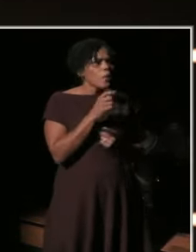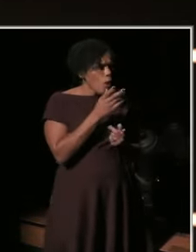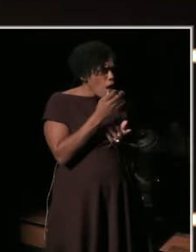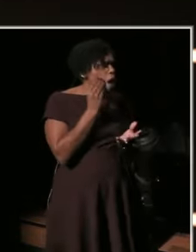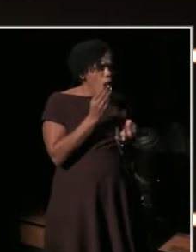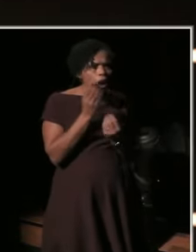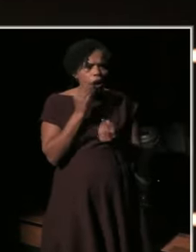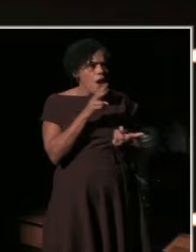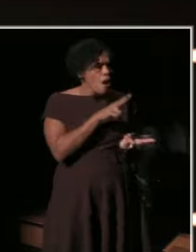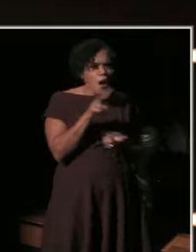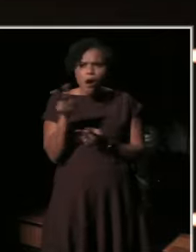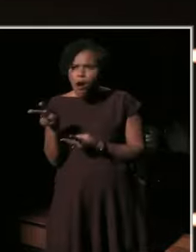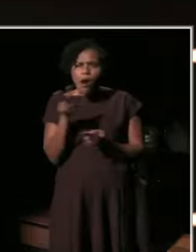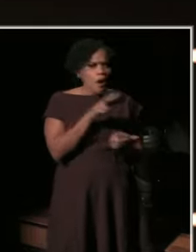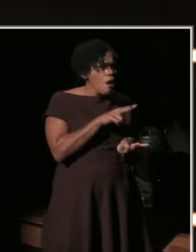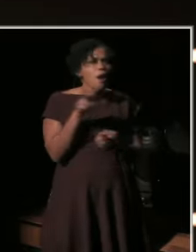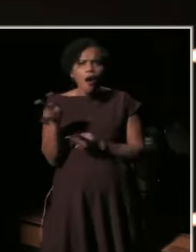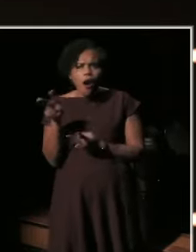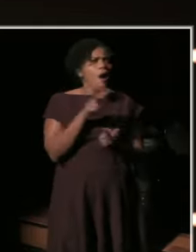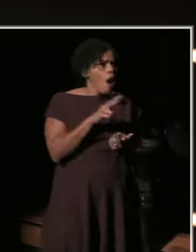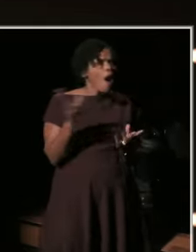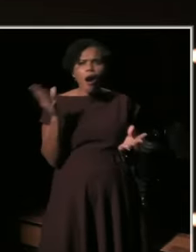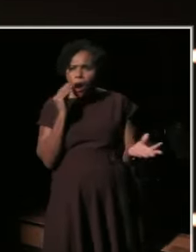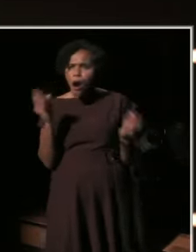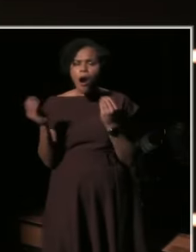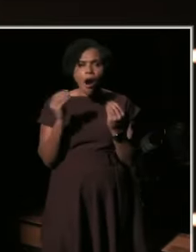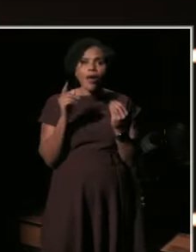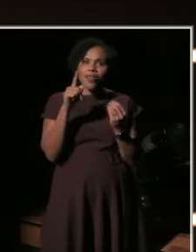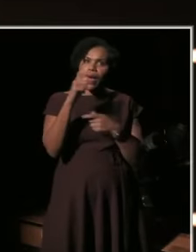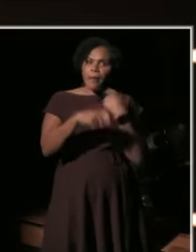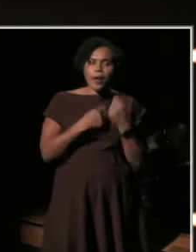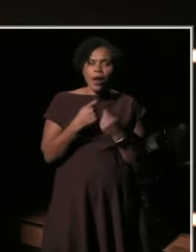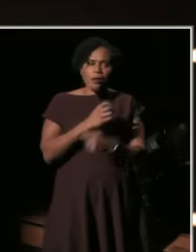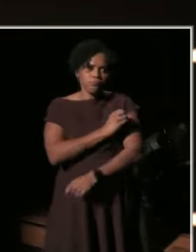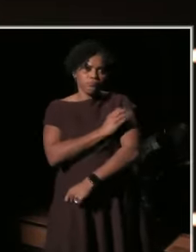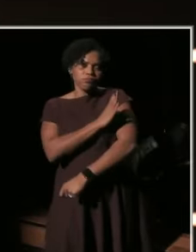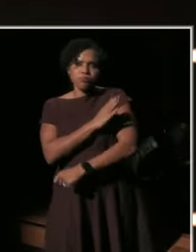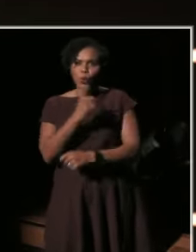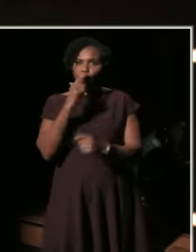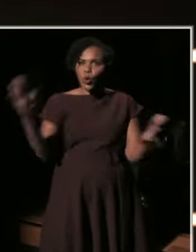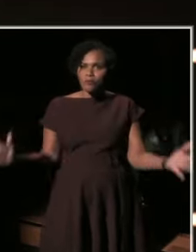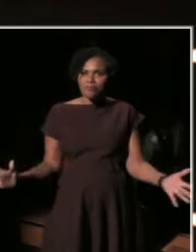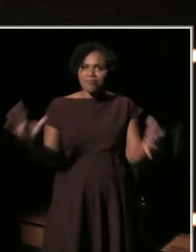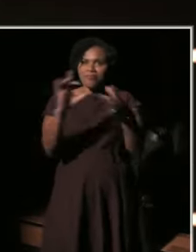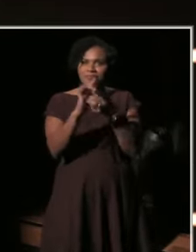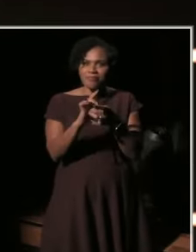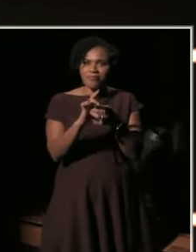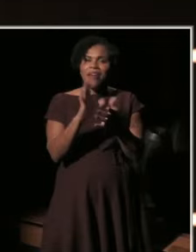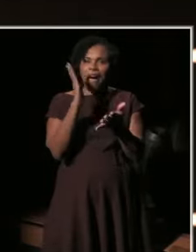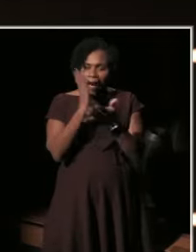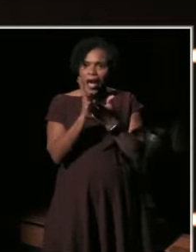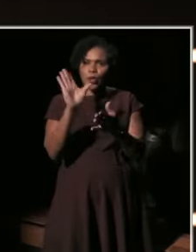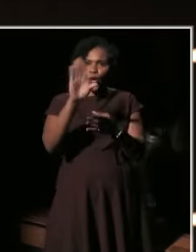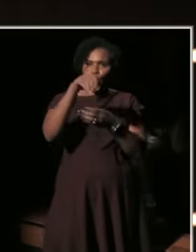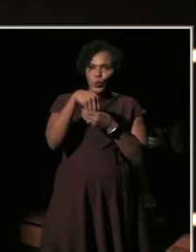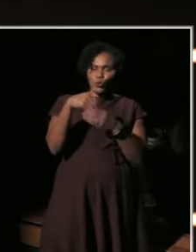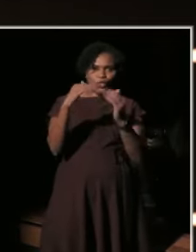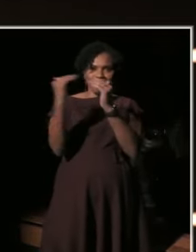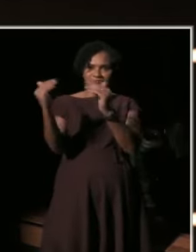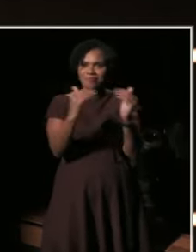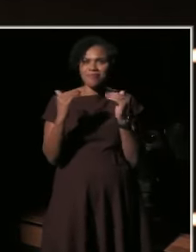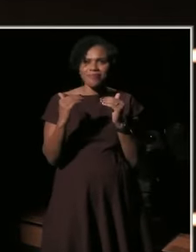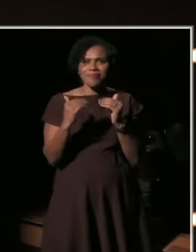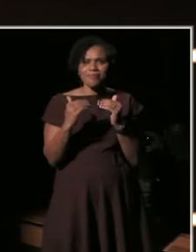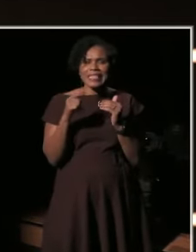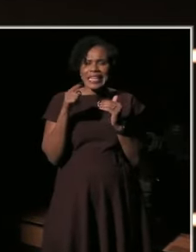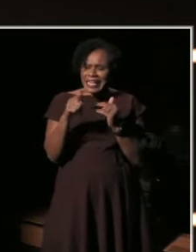issue. This gave him the power to bring people together, the power of actual inclusion. He never